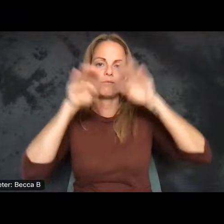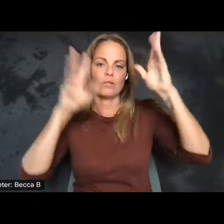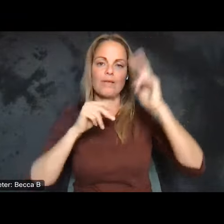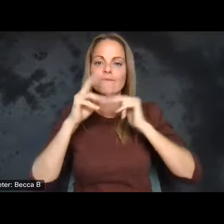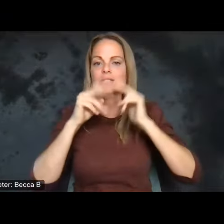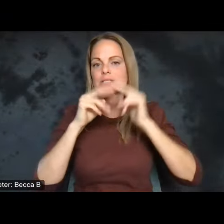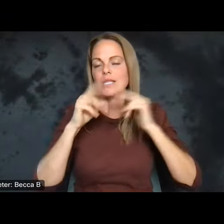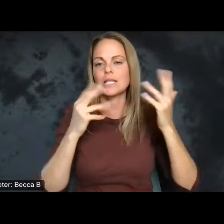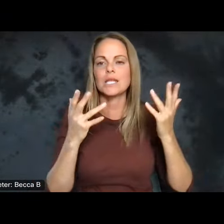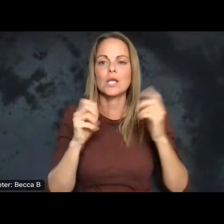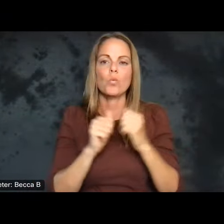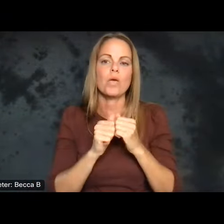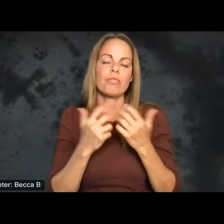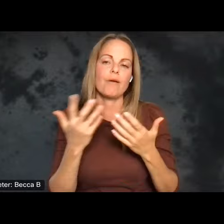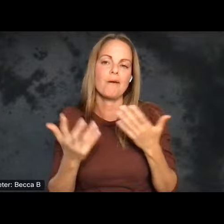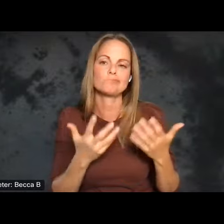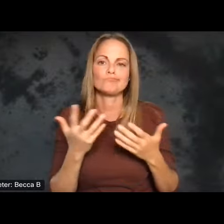with,